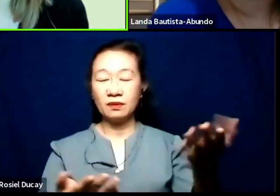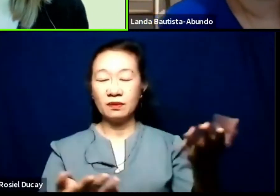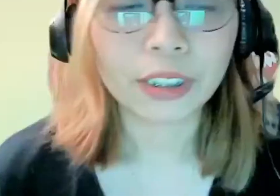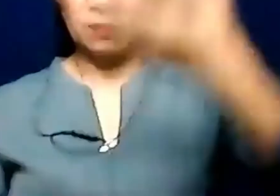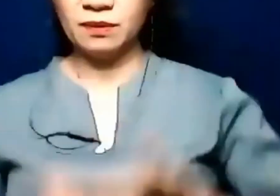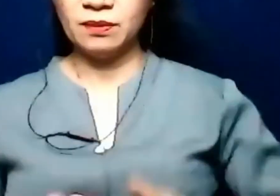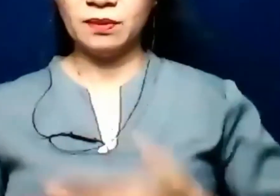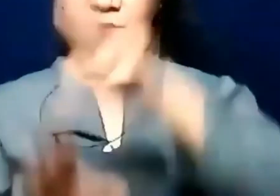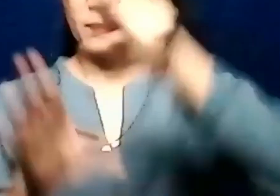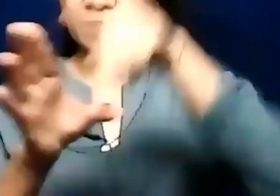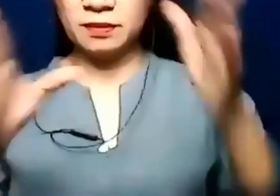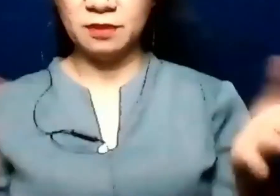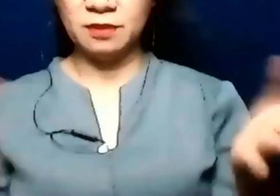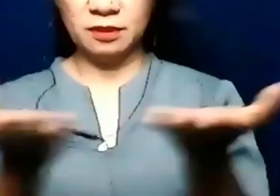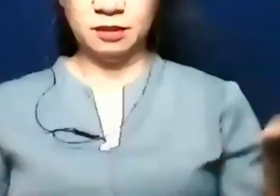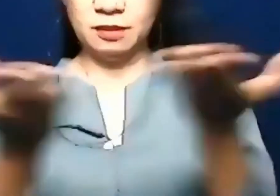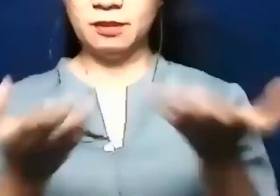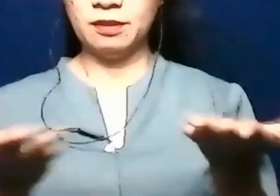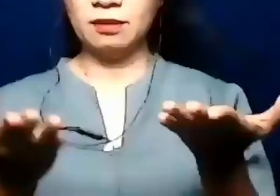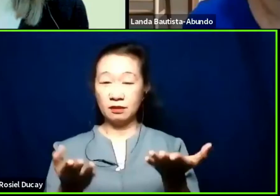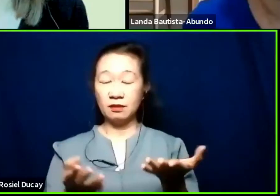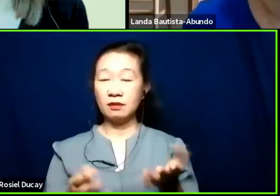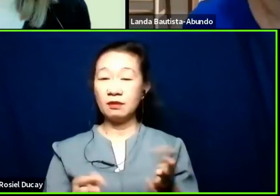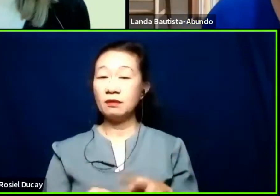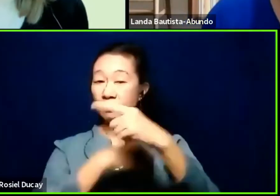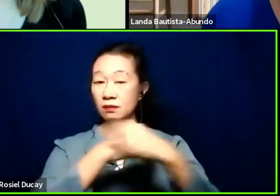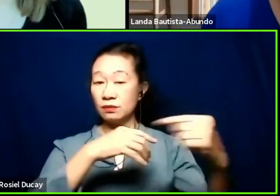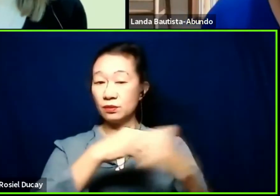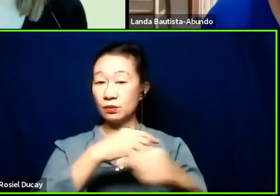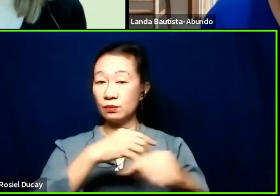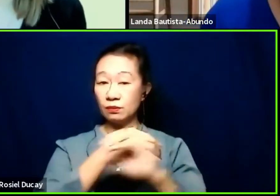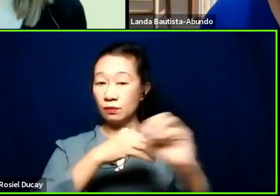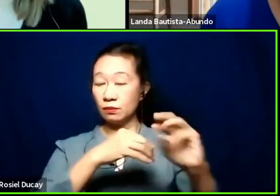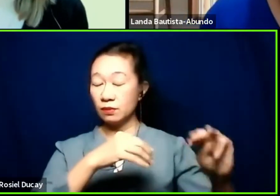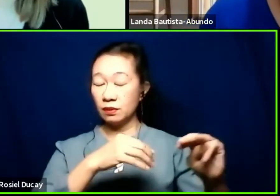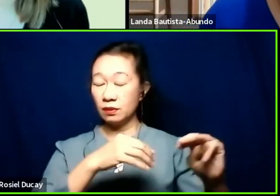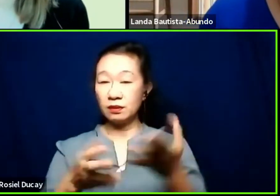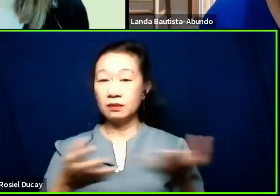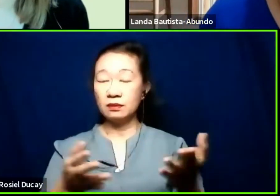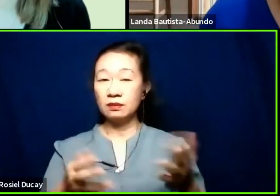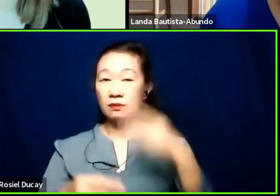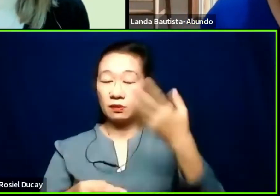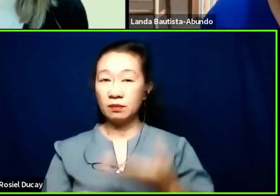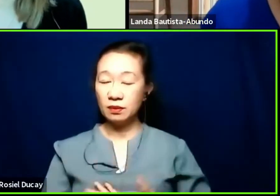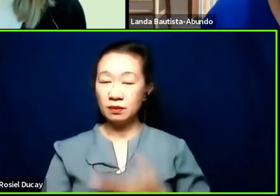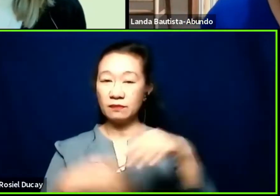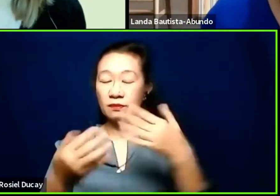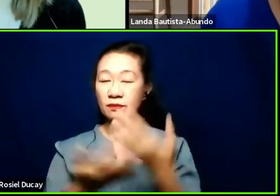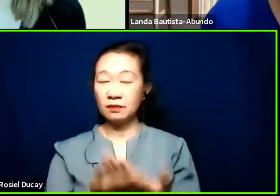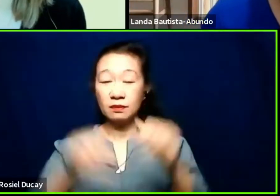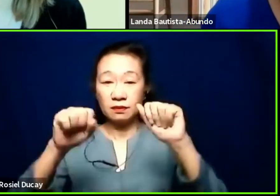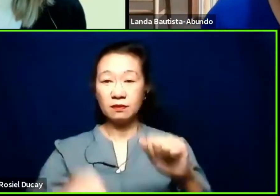Live. So, welcome to our webinar on Everyone Can Work, Vocational Education and